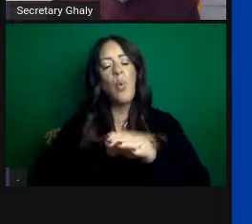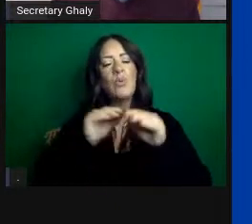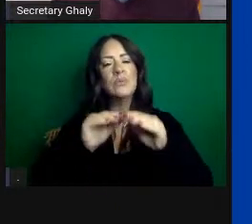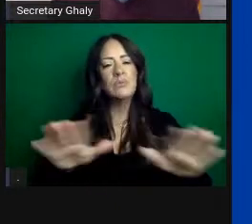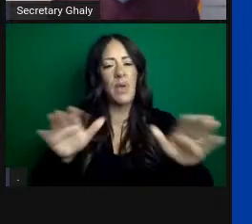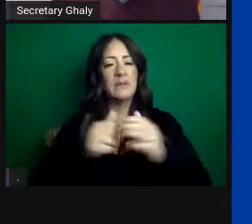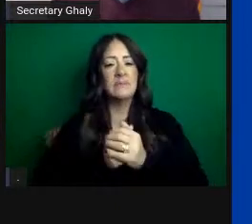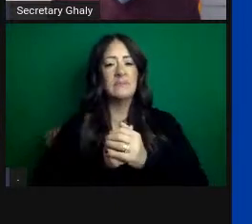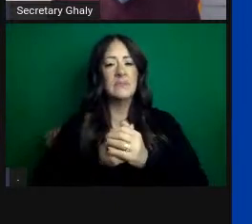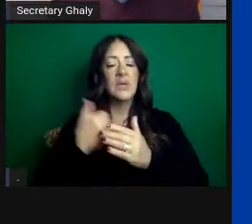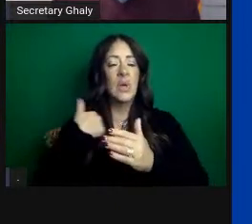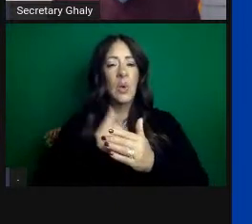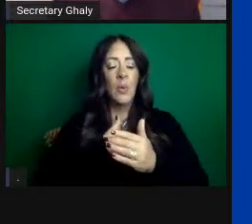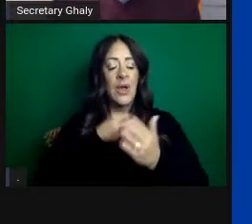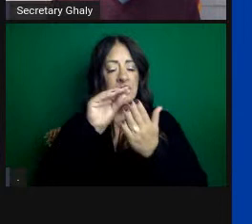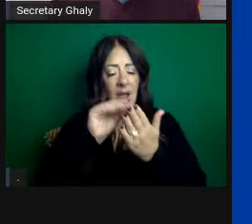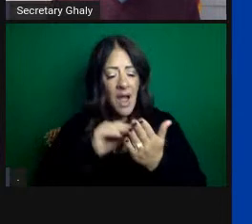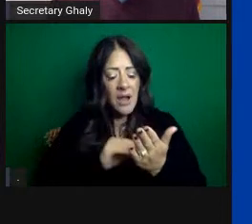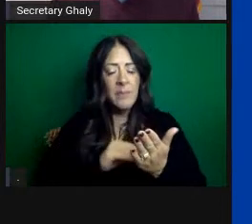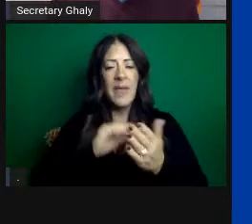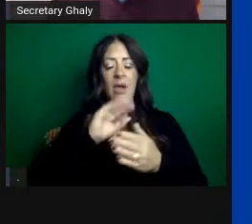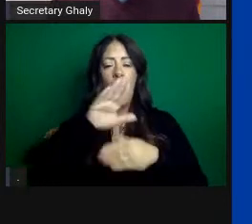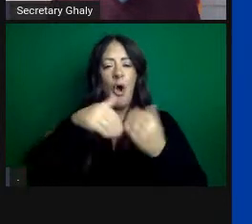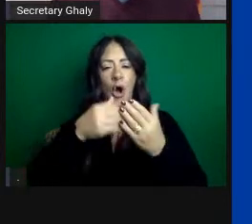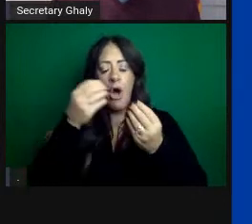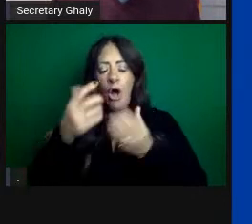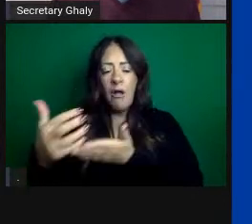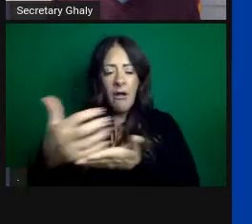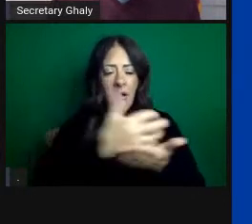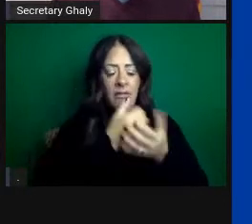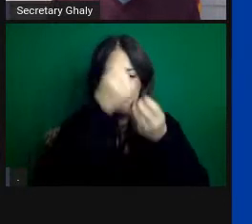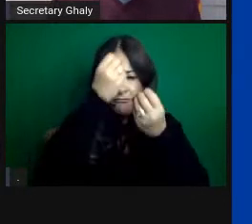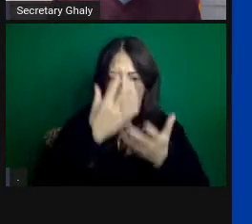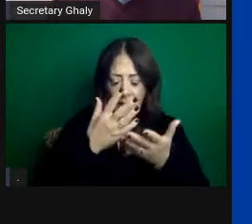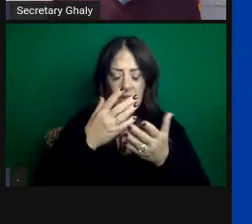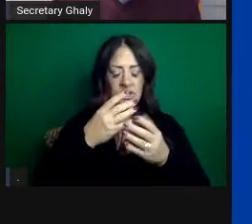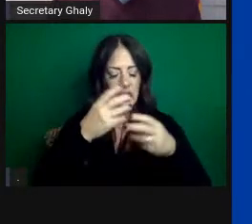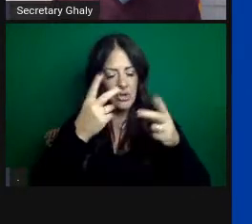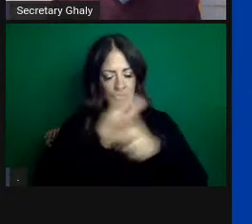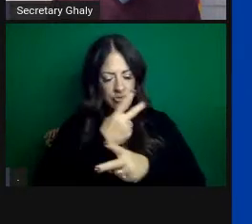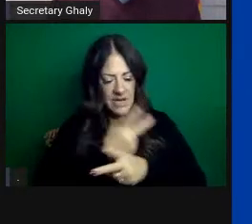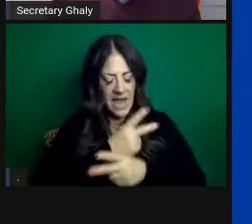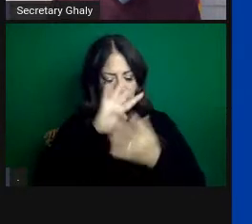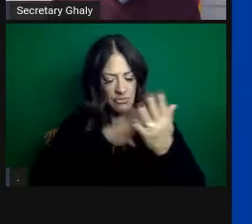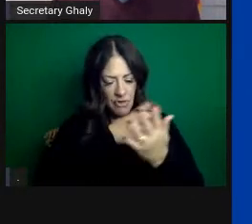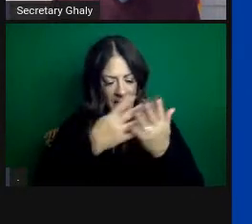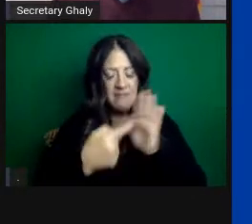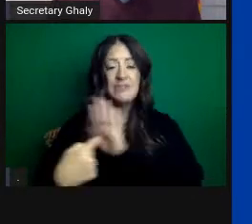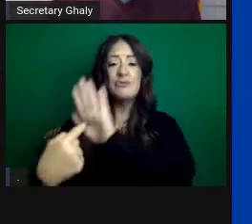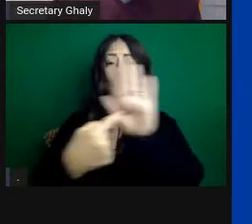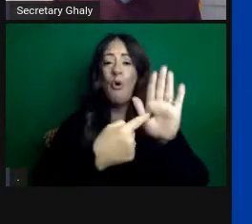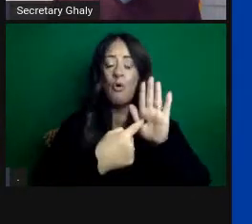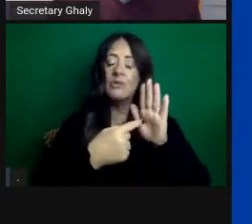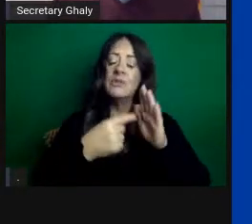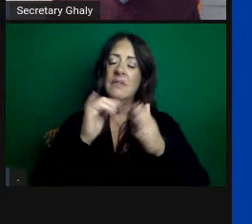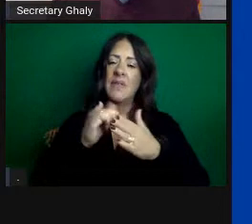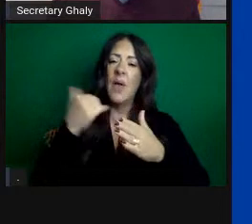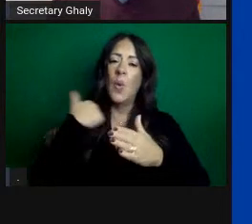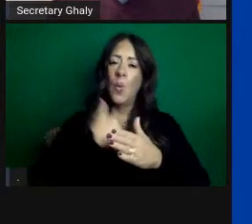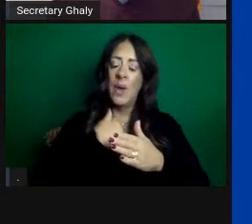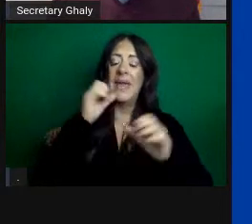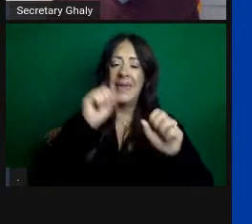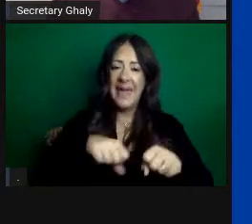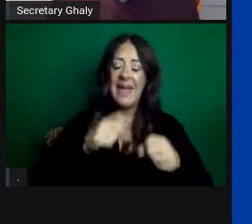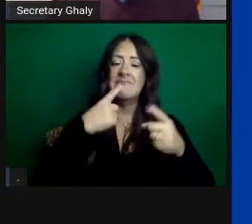data, document it, show all of you that we're beginning to pick up steam, and that we need to get more vaccine here to